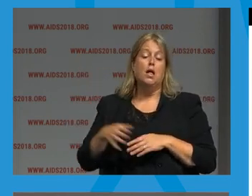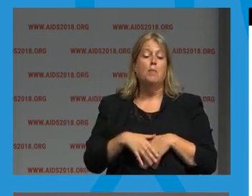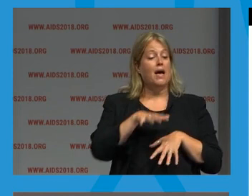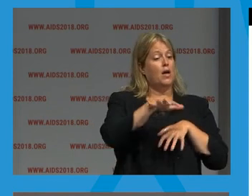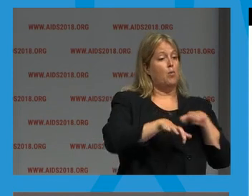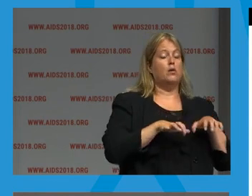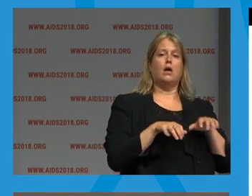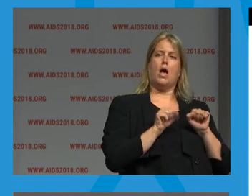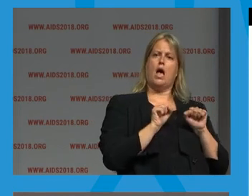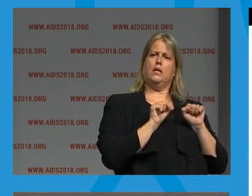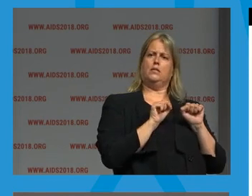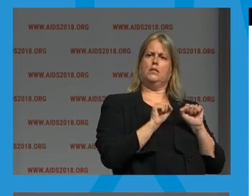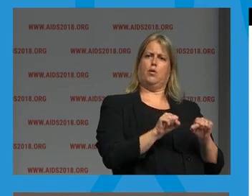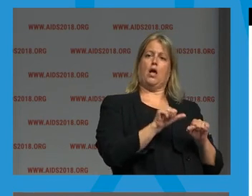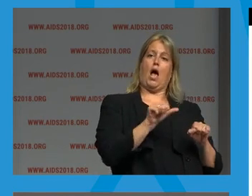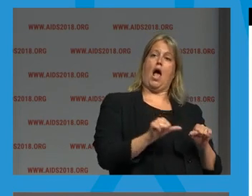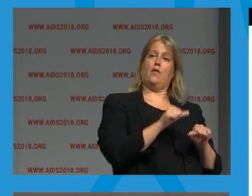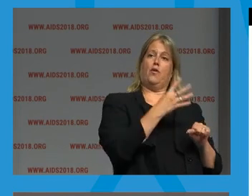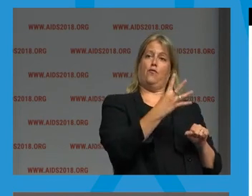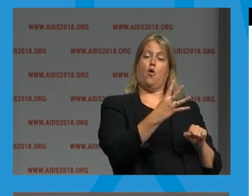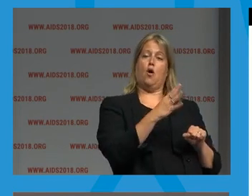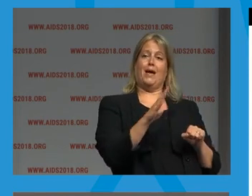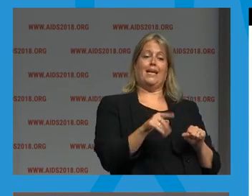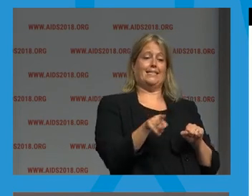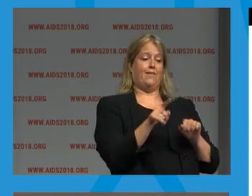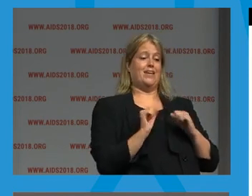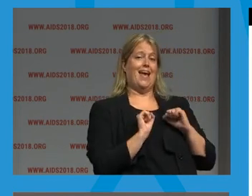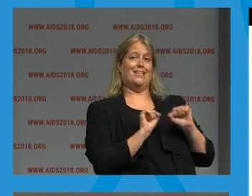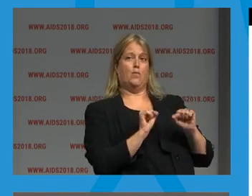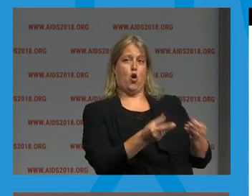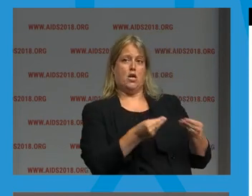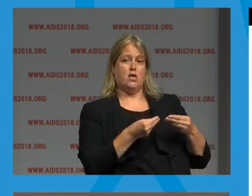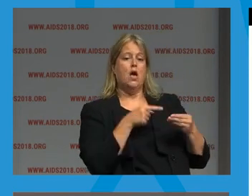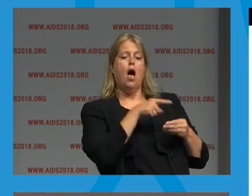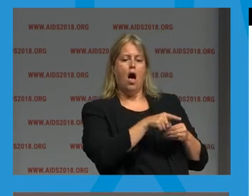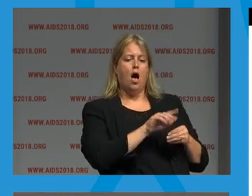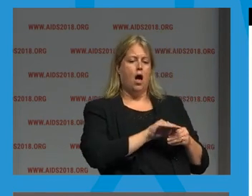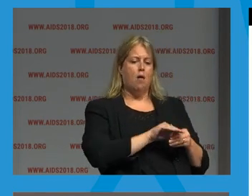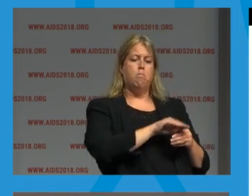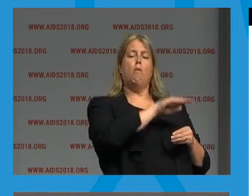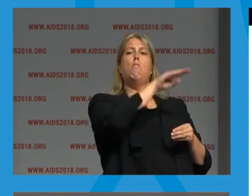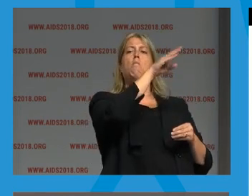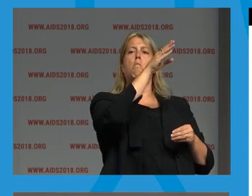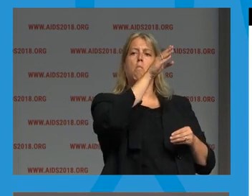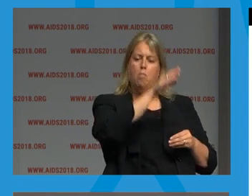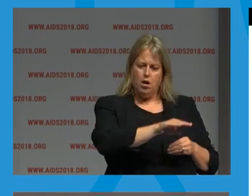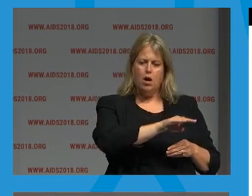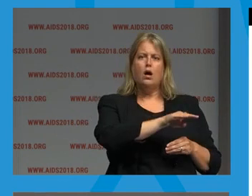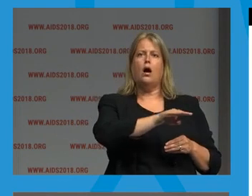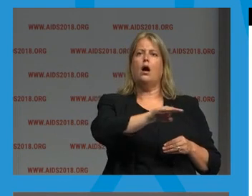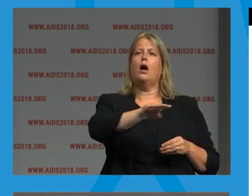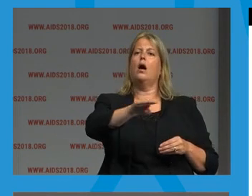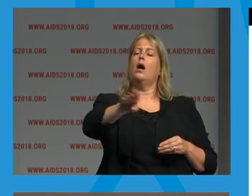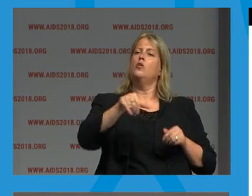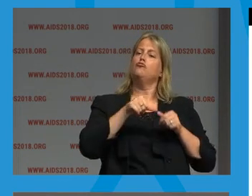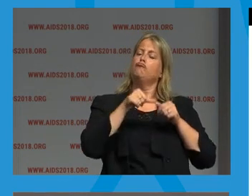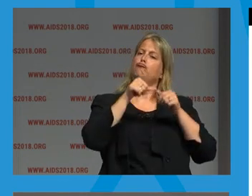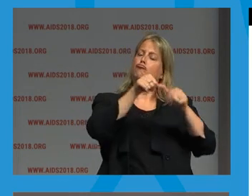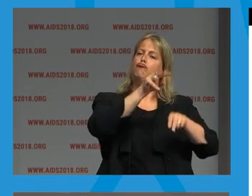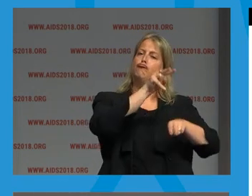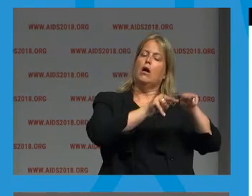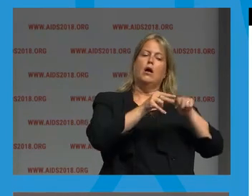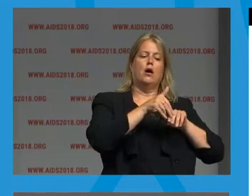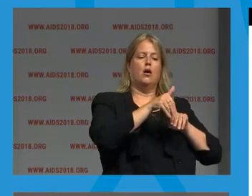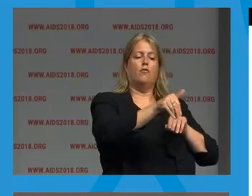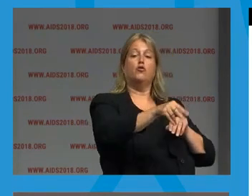the antibody to alpha-4 beta-7, they blipped up and down for a while, and then they had durable control for about 2